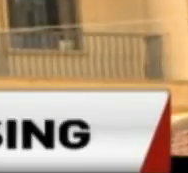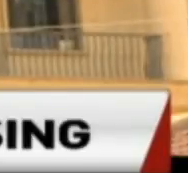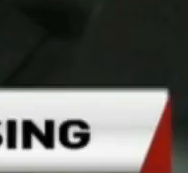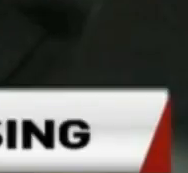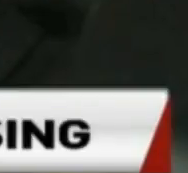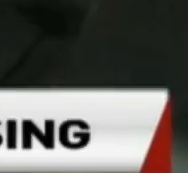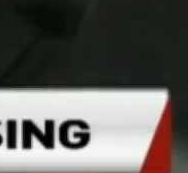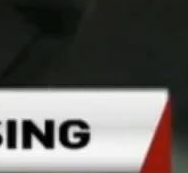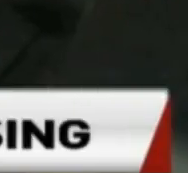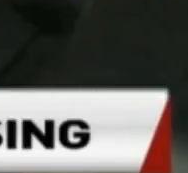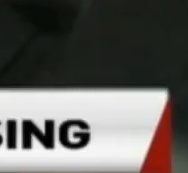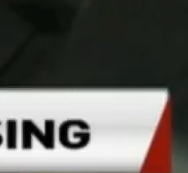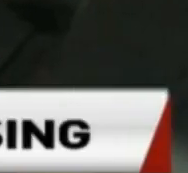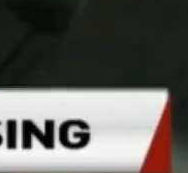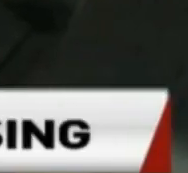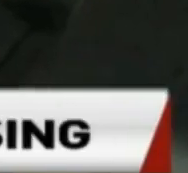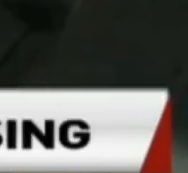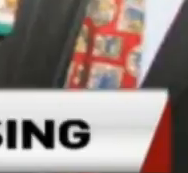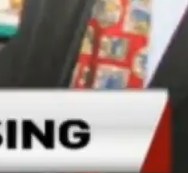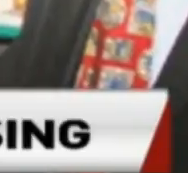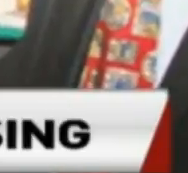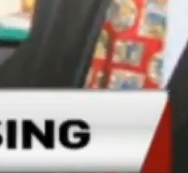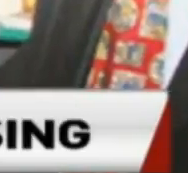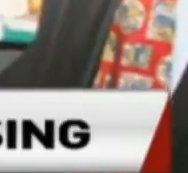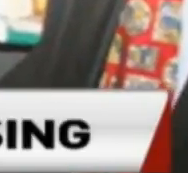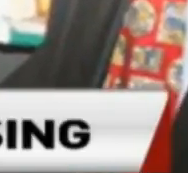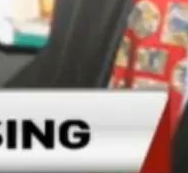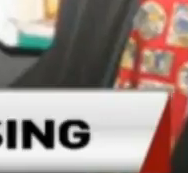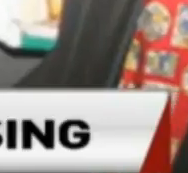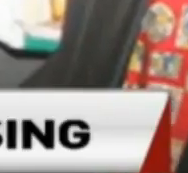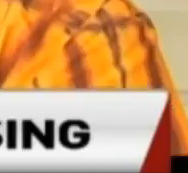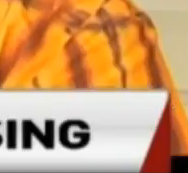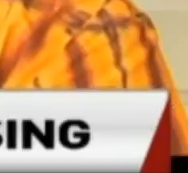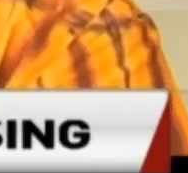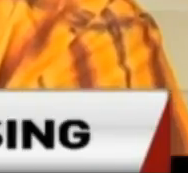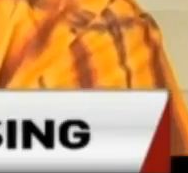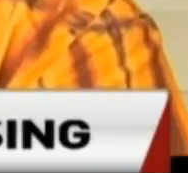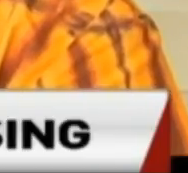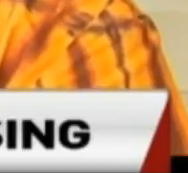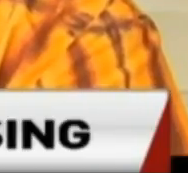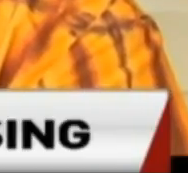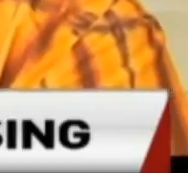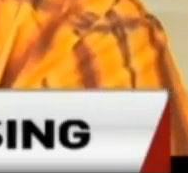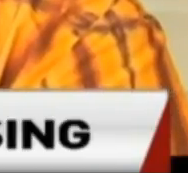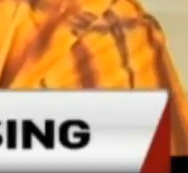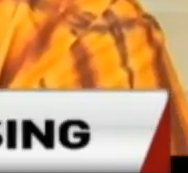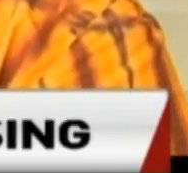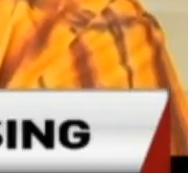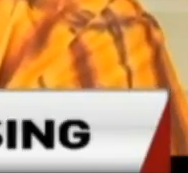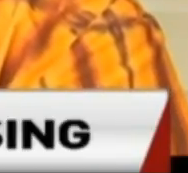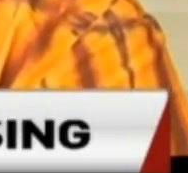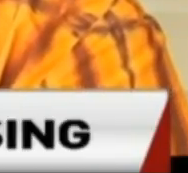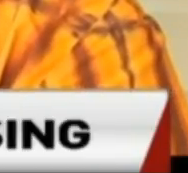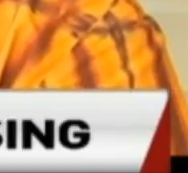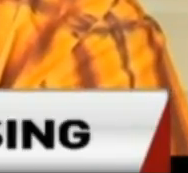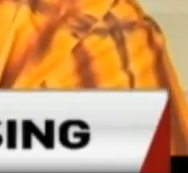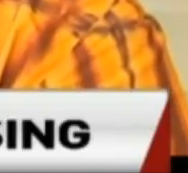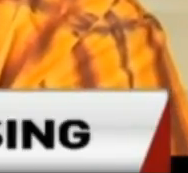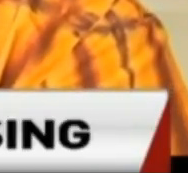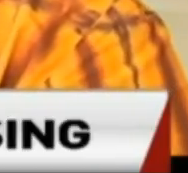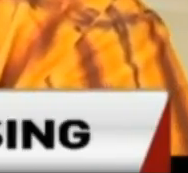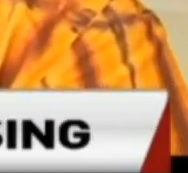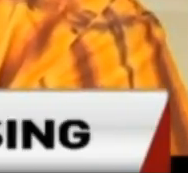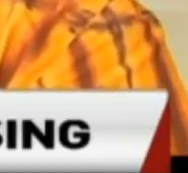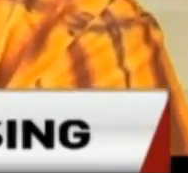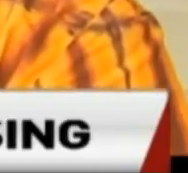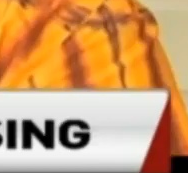Internal Security Minister 27 million shillings for libel. I'll stand by it until the day I die. It